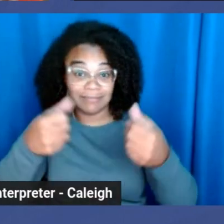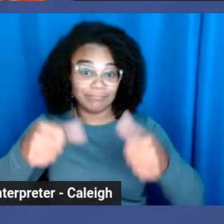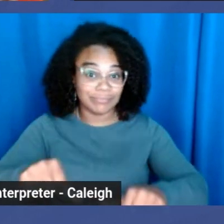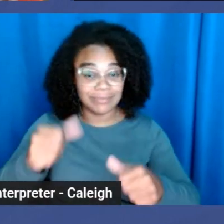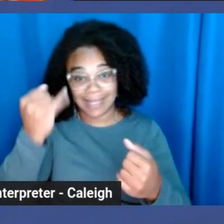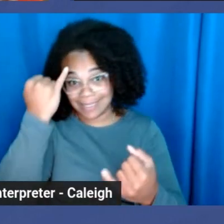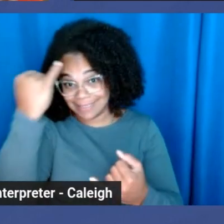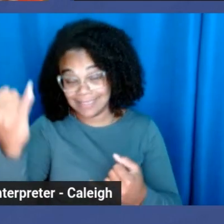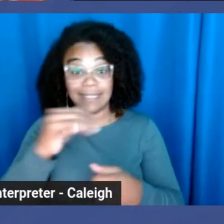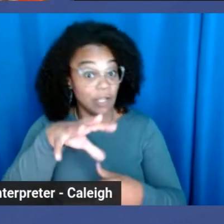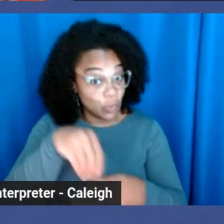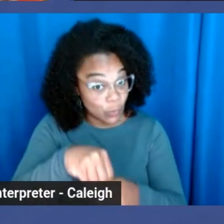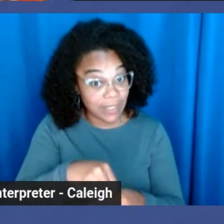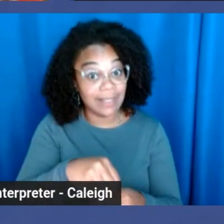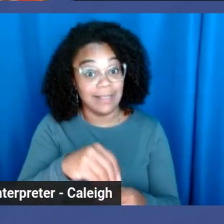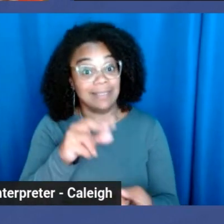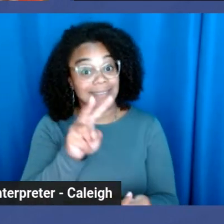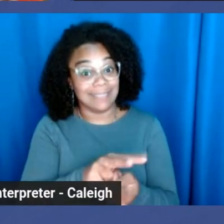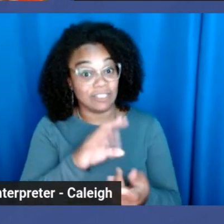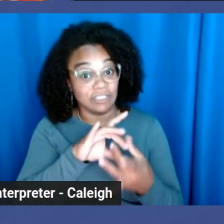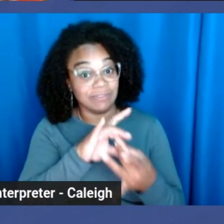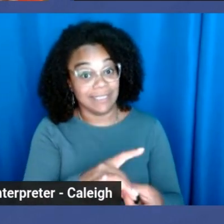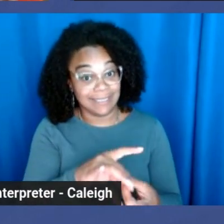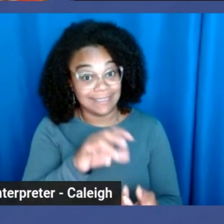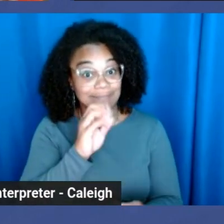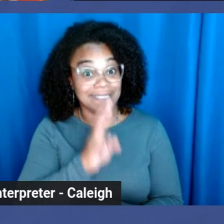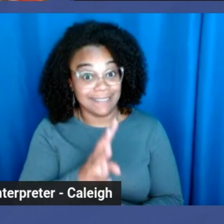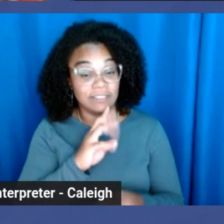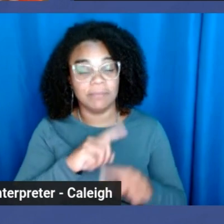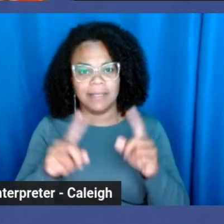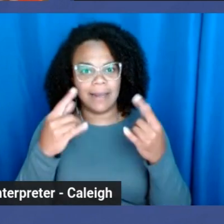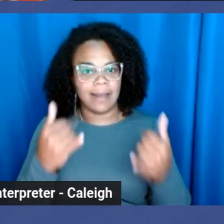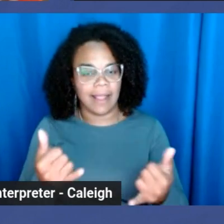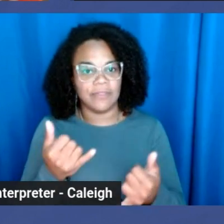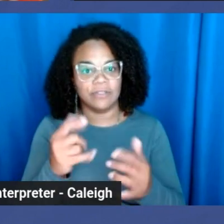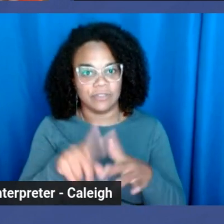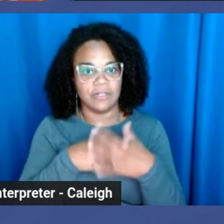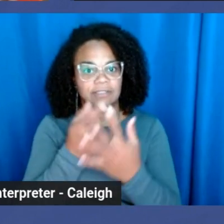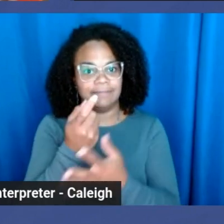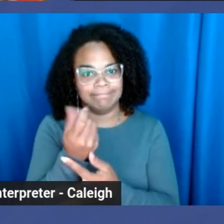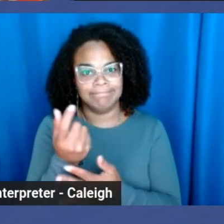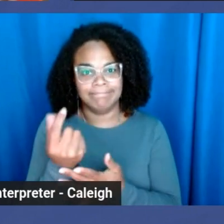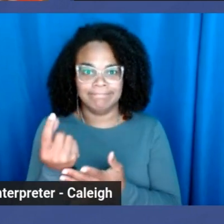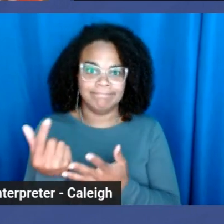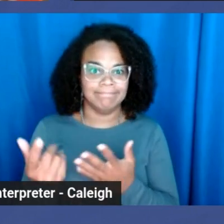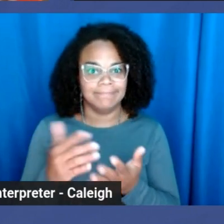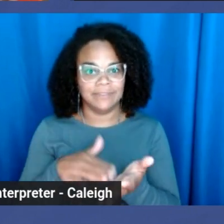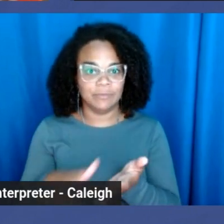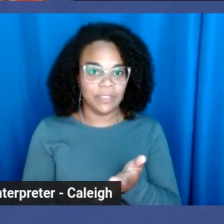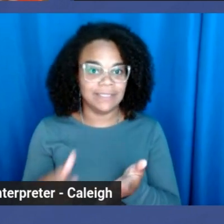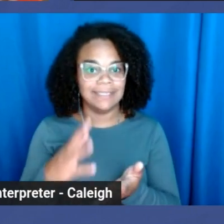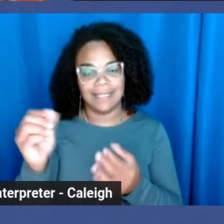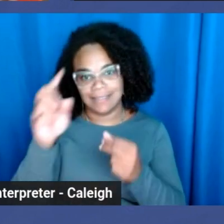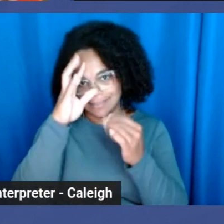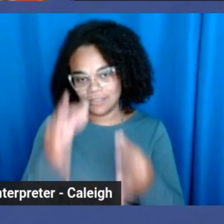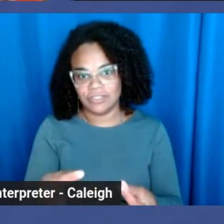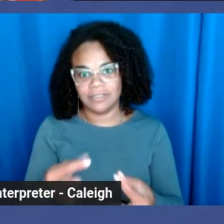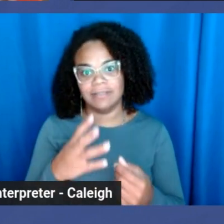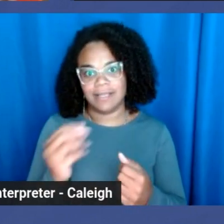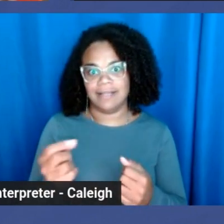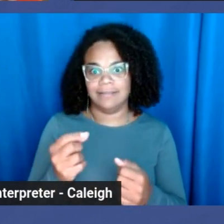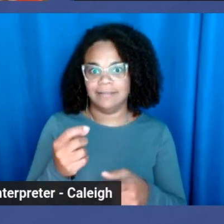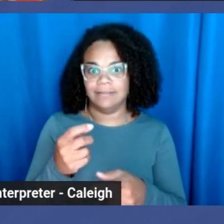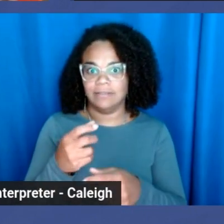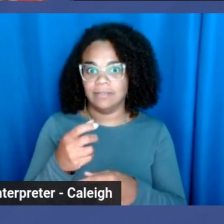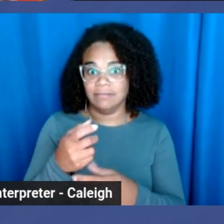sexually oriented speech, now chipping away at those immunities in decisions, holding platforms